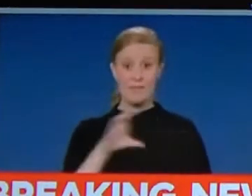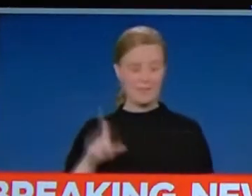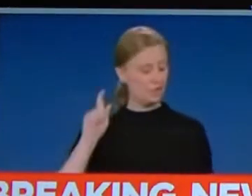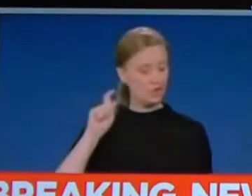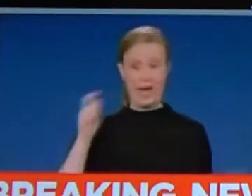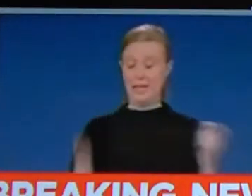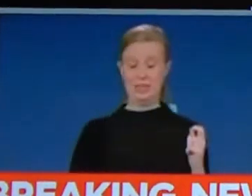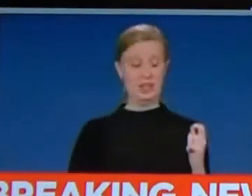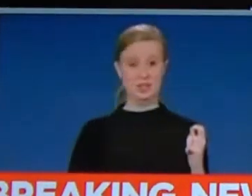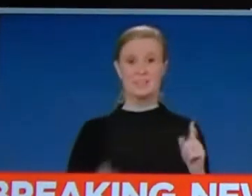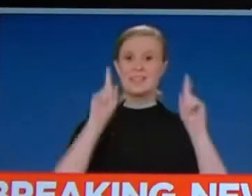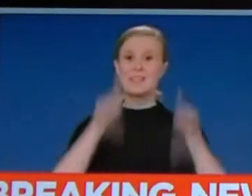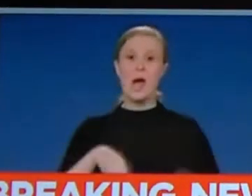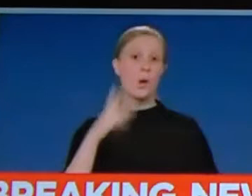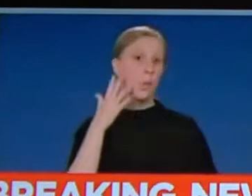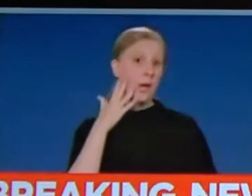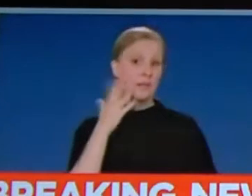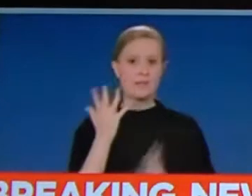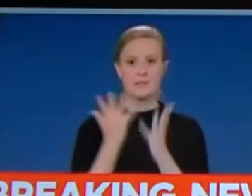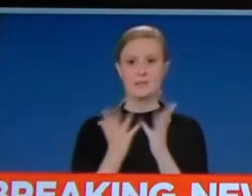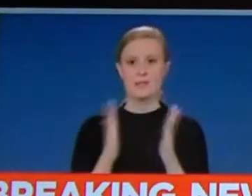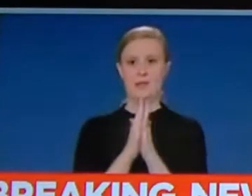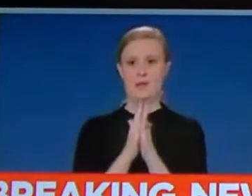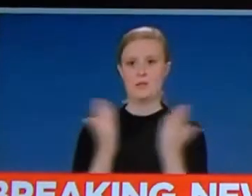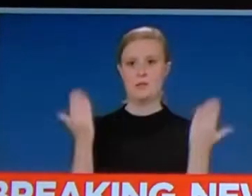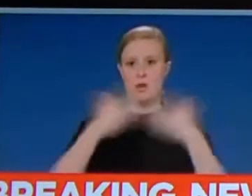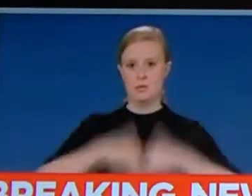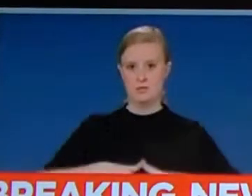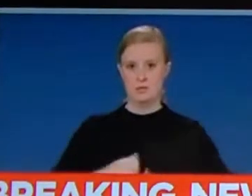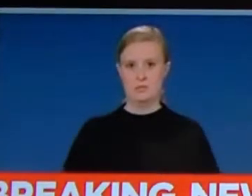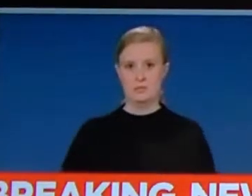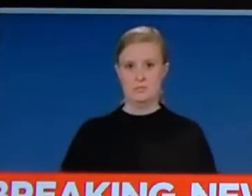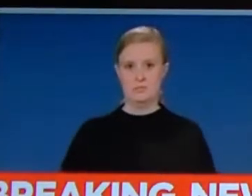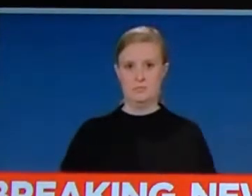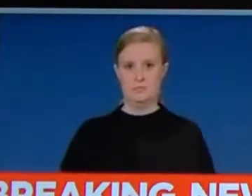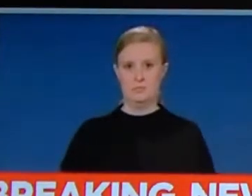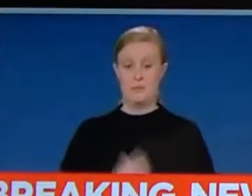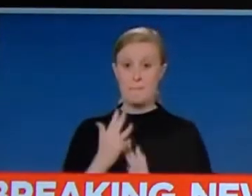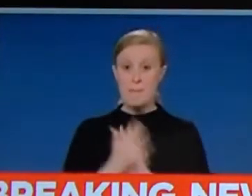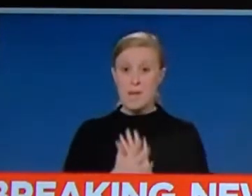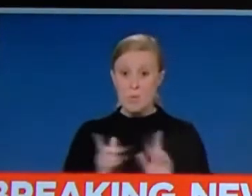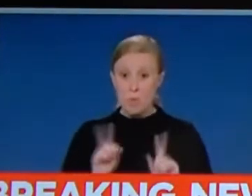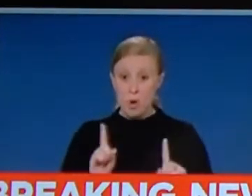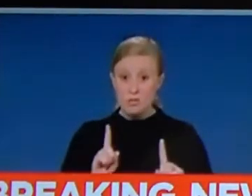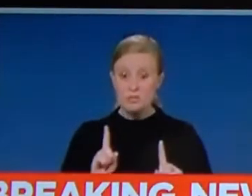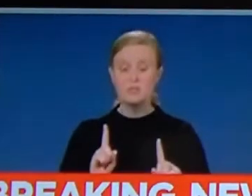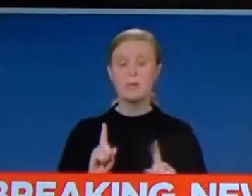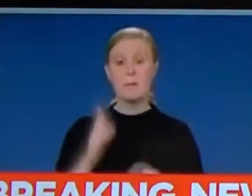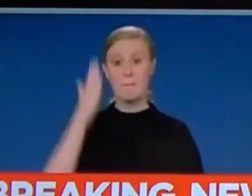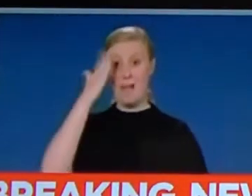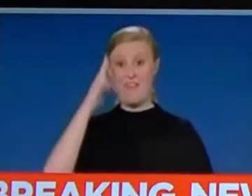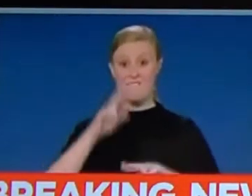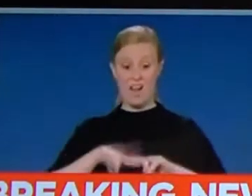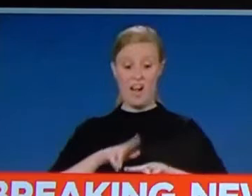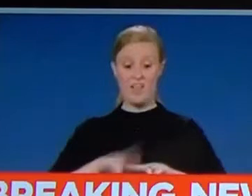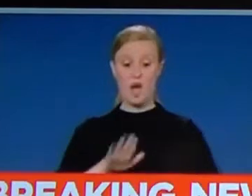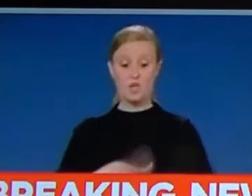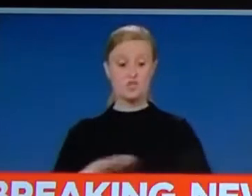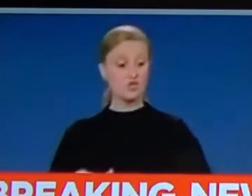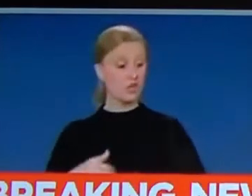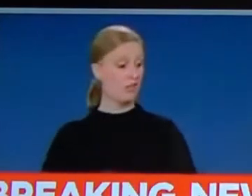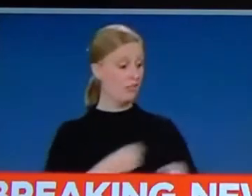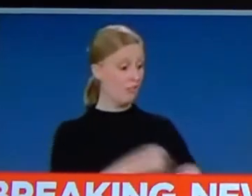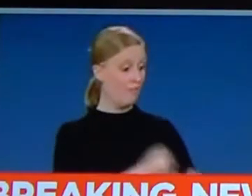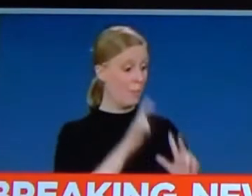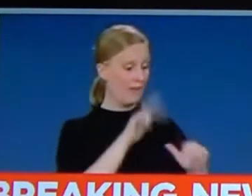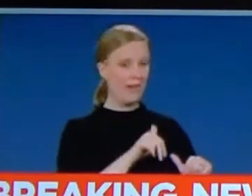night. It will be a system which will mean parents will get their children cared for free. What